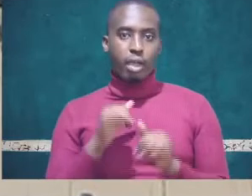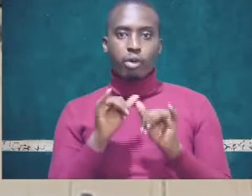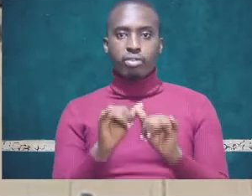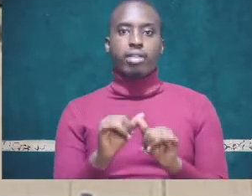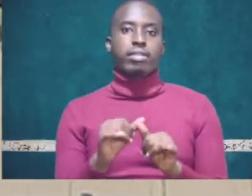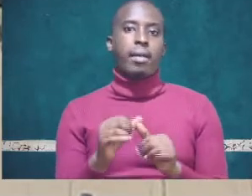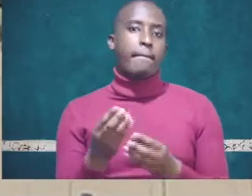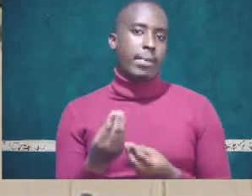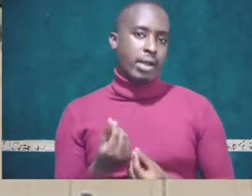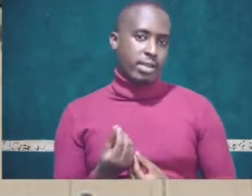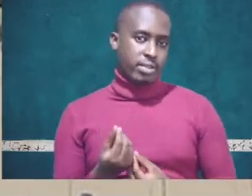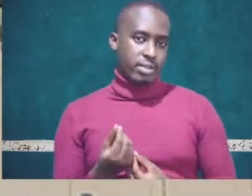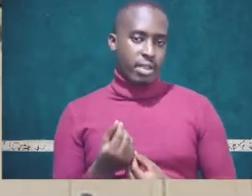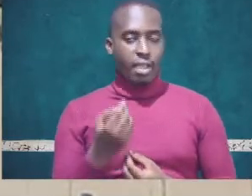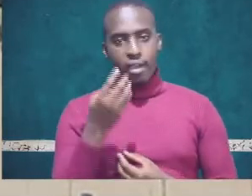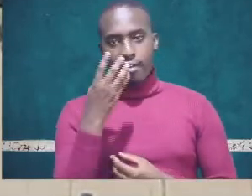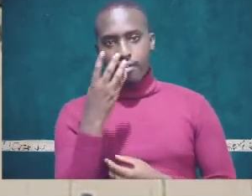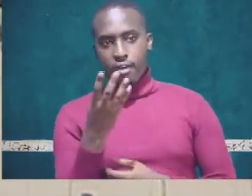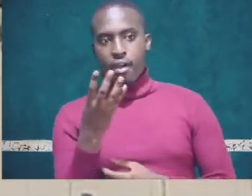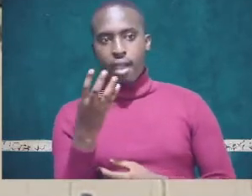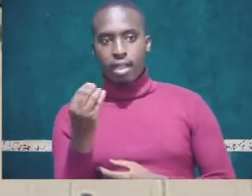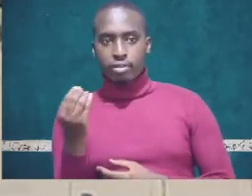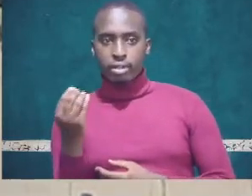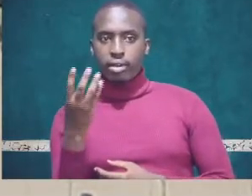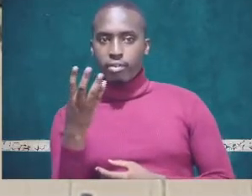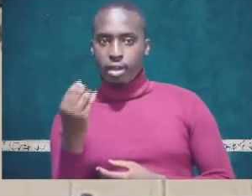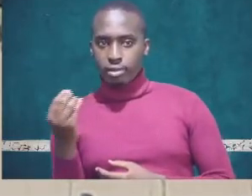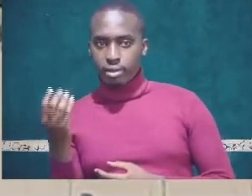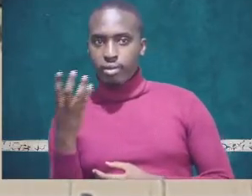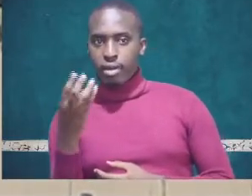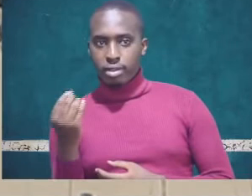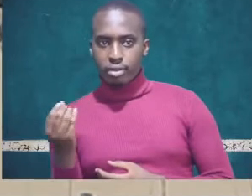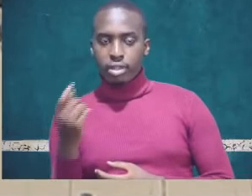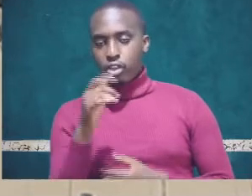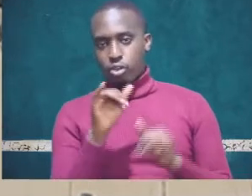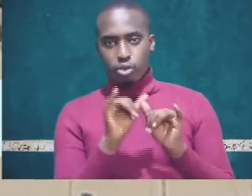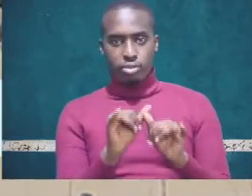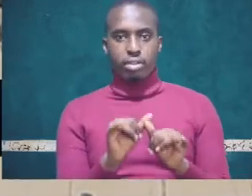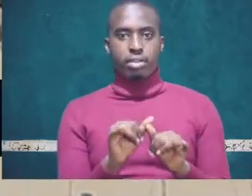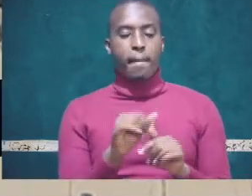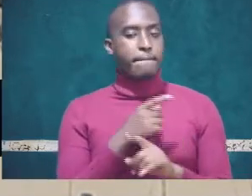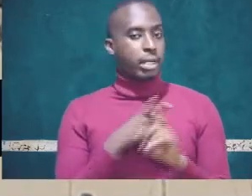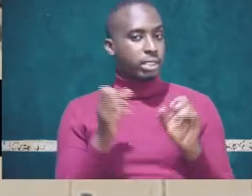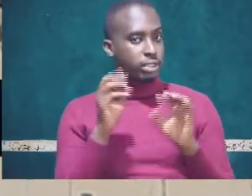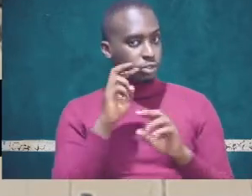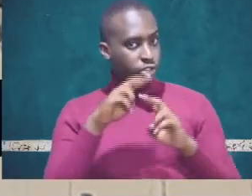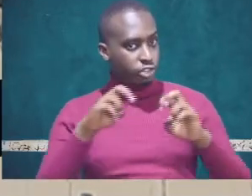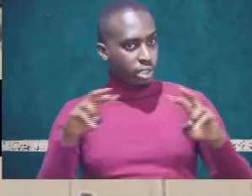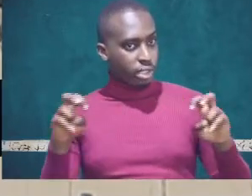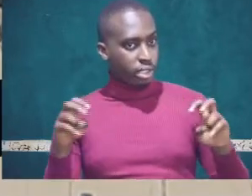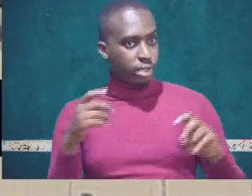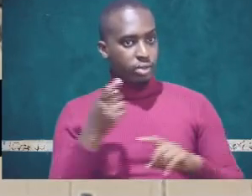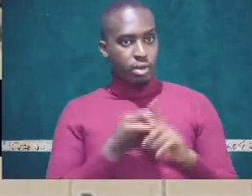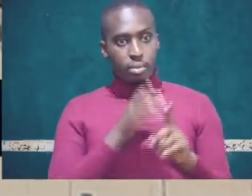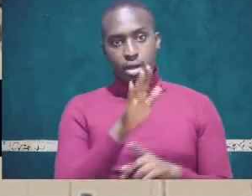price, 400, 400, 400. That is our constant price. But if you check on the column for